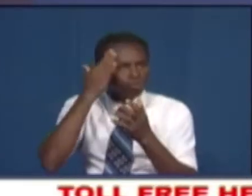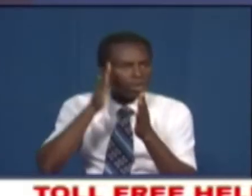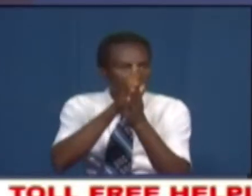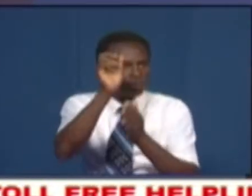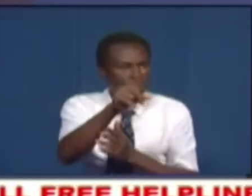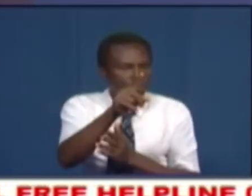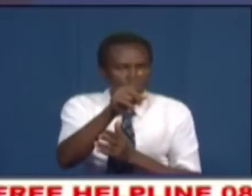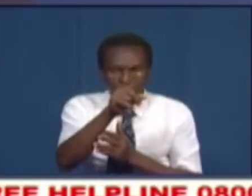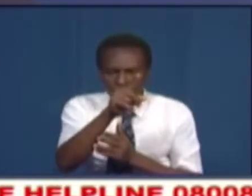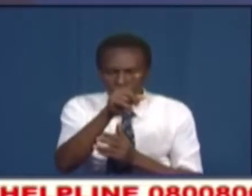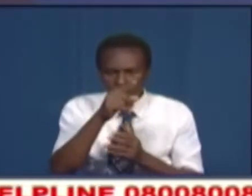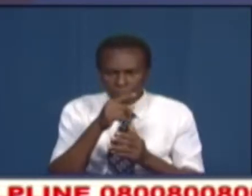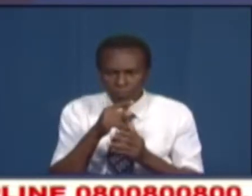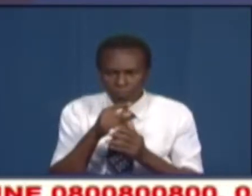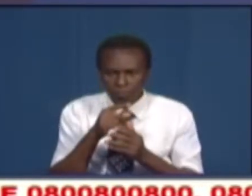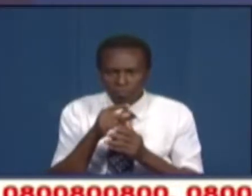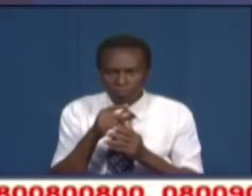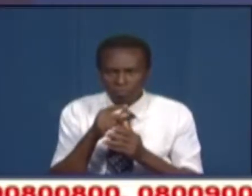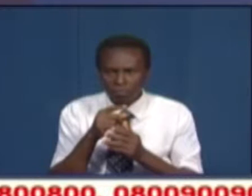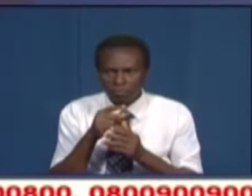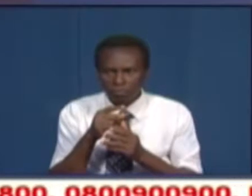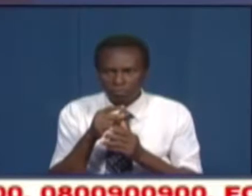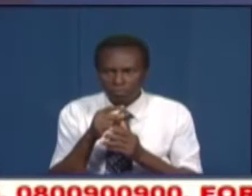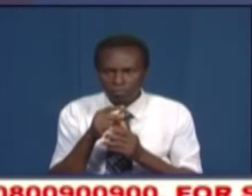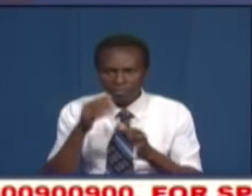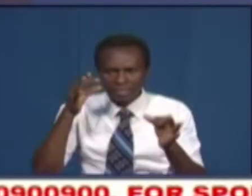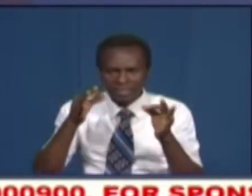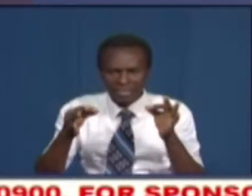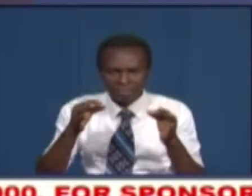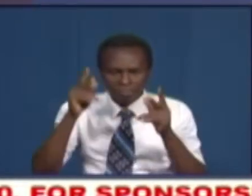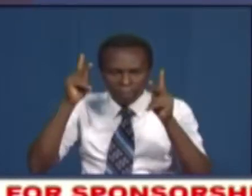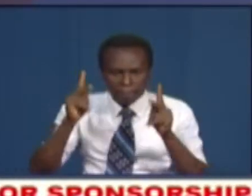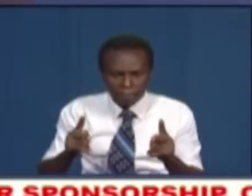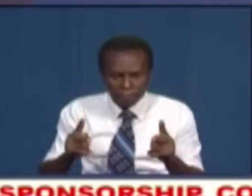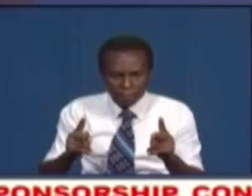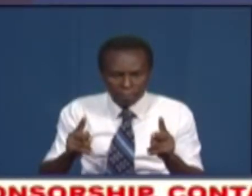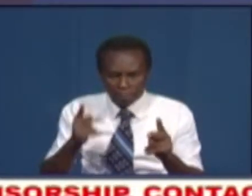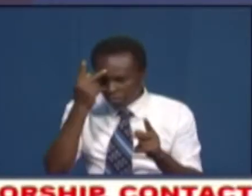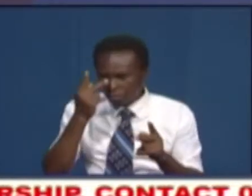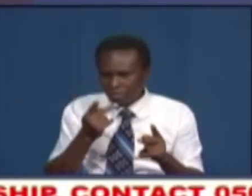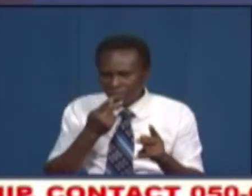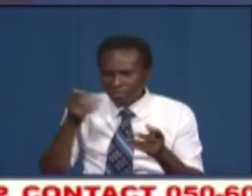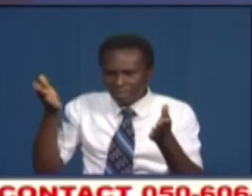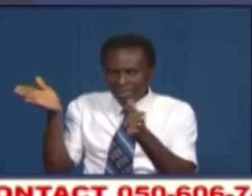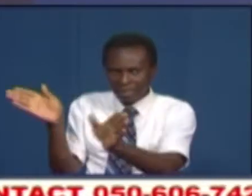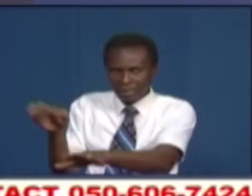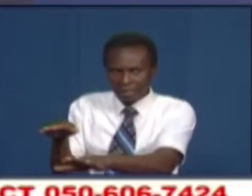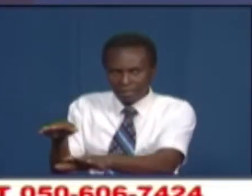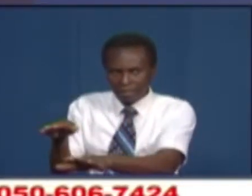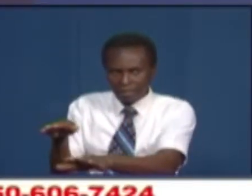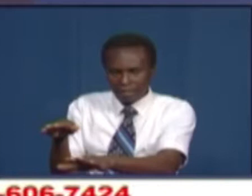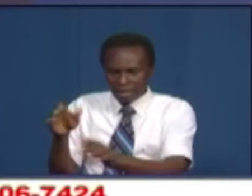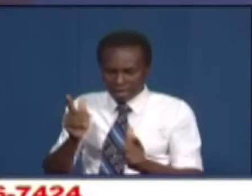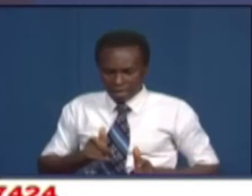that. Mm-hmm. Please, I want to ask that if someone's parents are dead and they are living